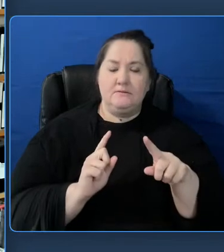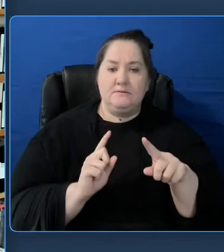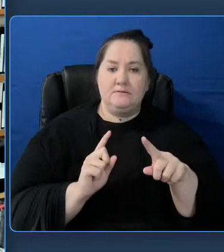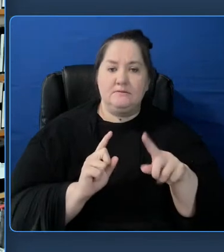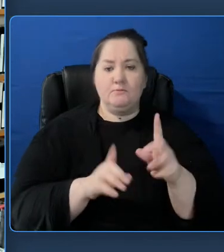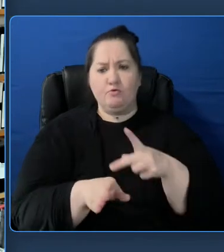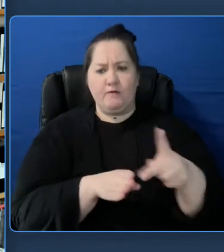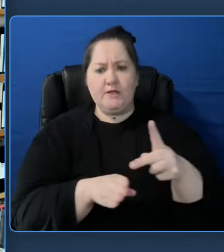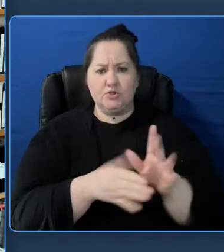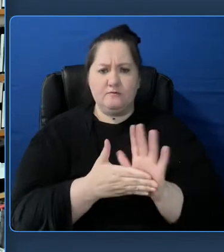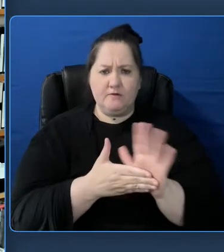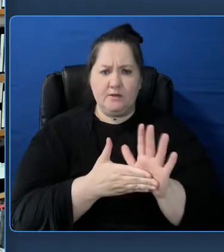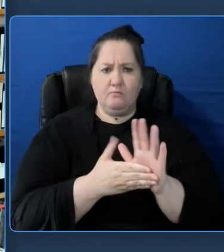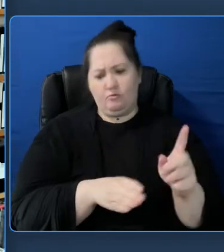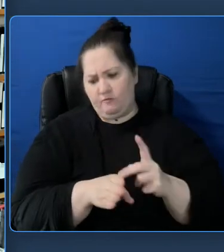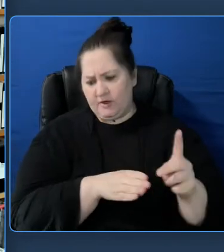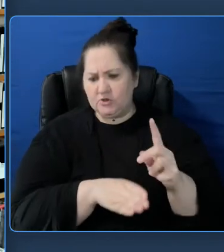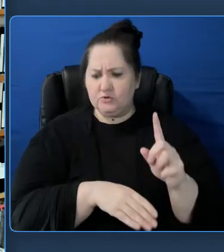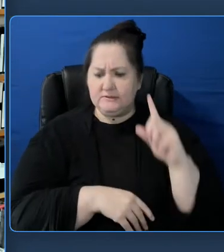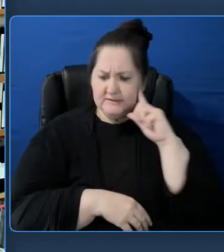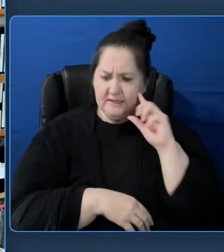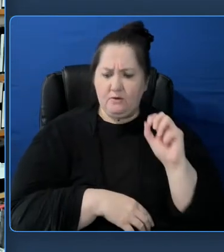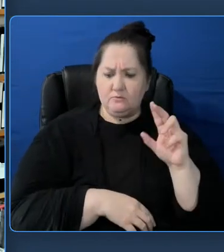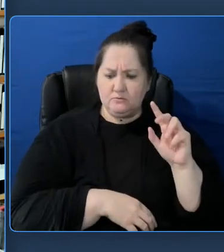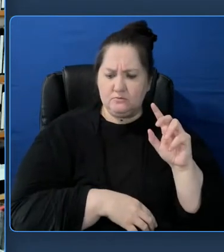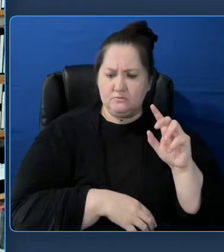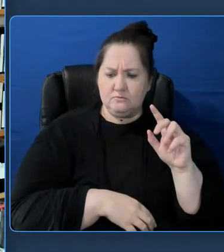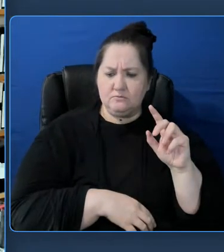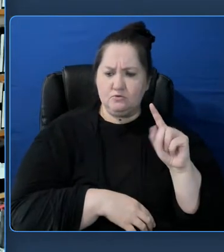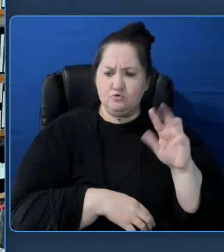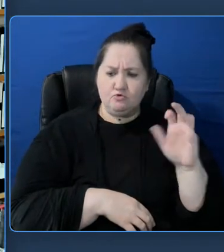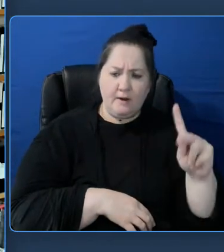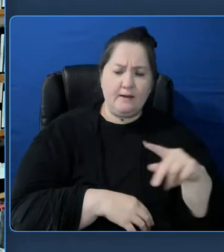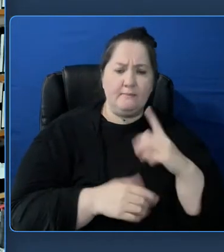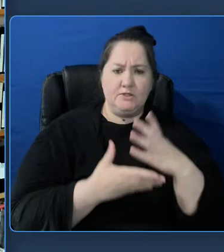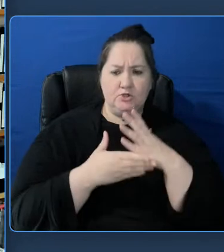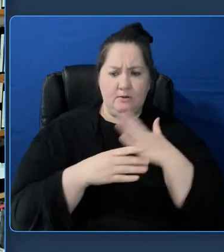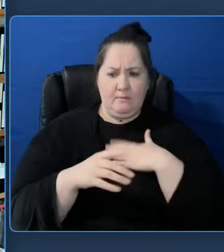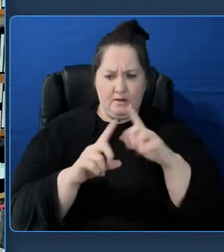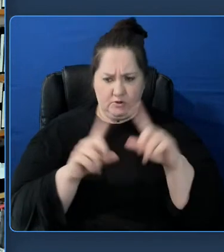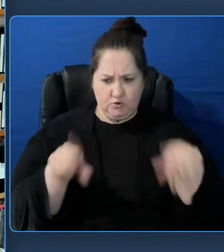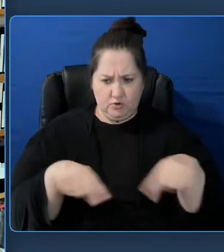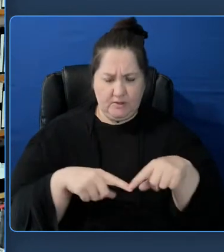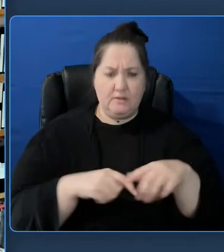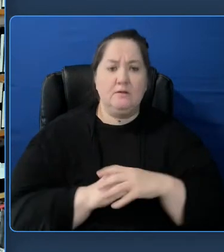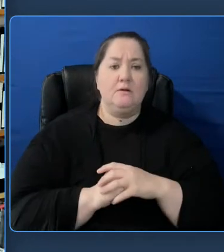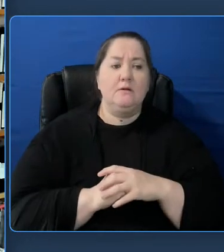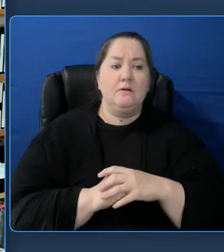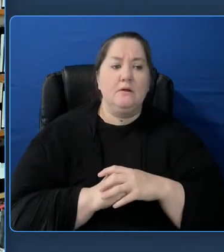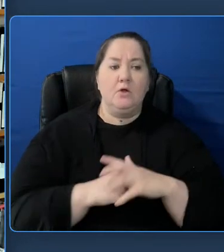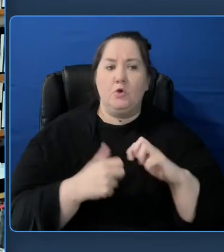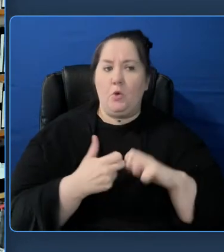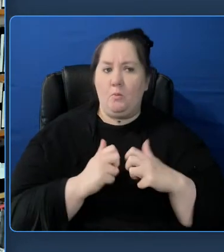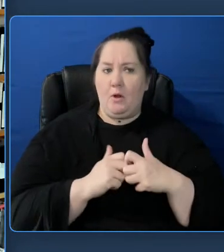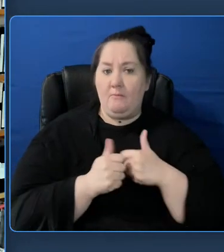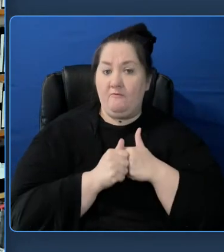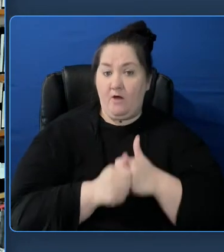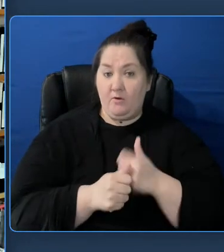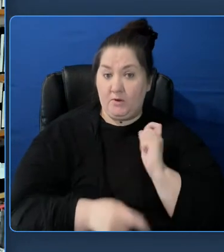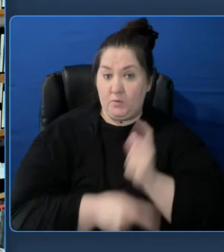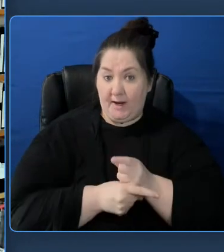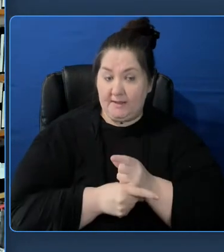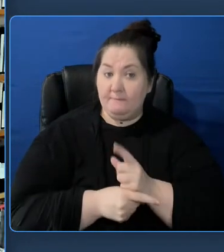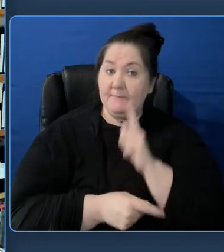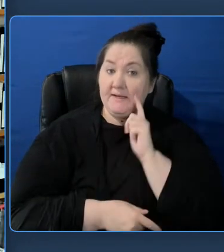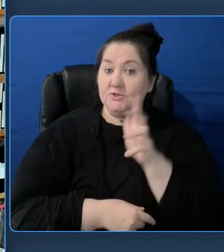it's a professional film with a professional soundtrack. So I'm going to share my screen here. And you should have no problem following it,